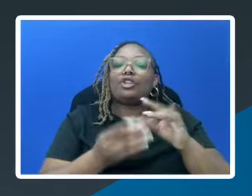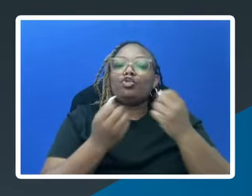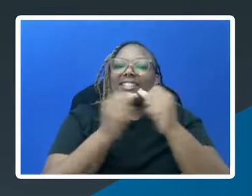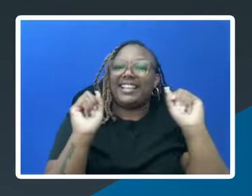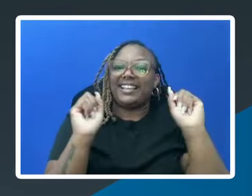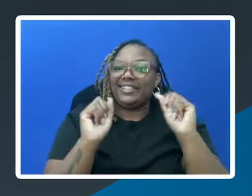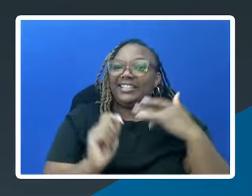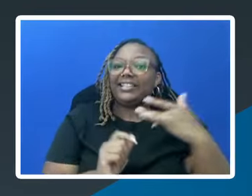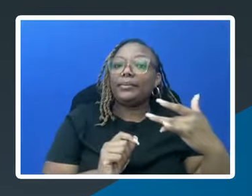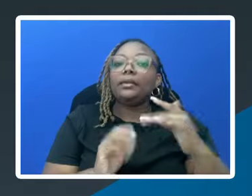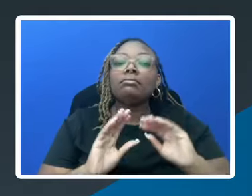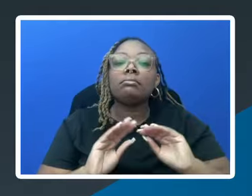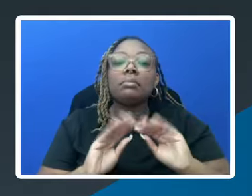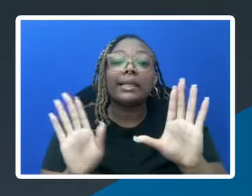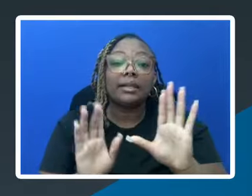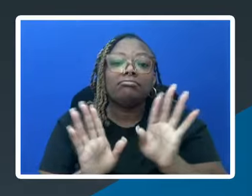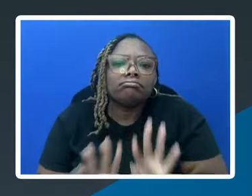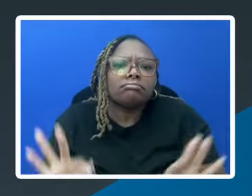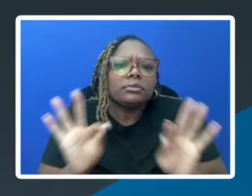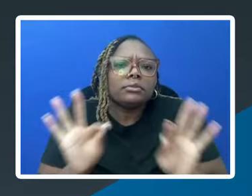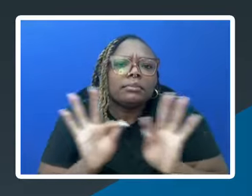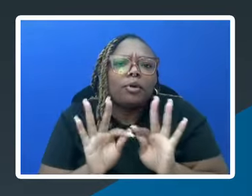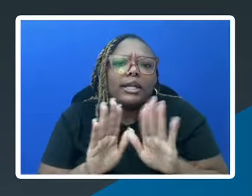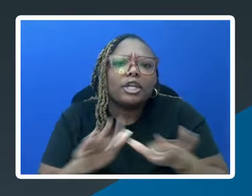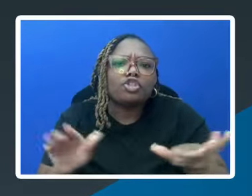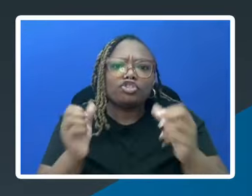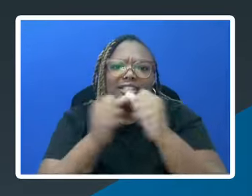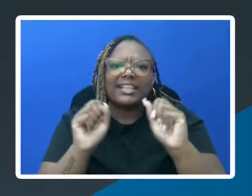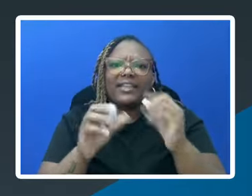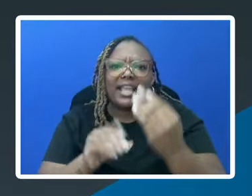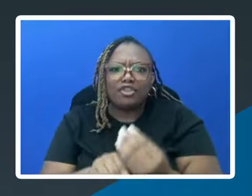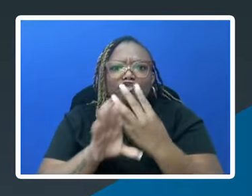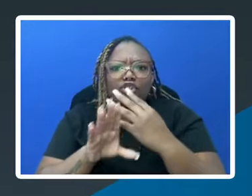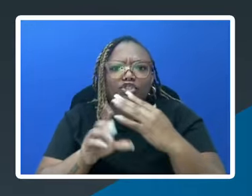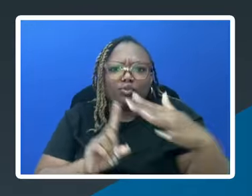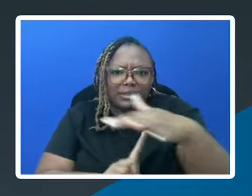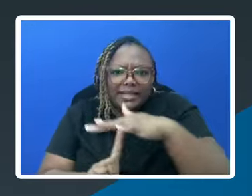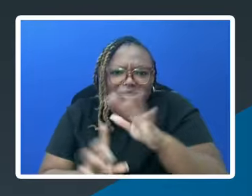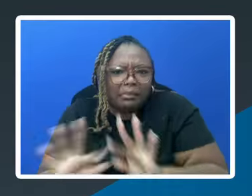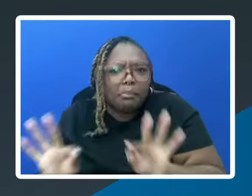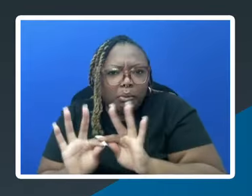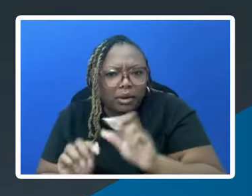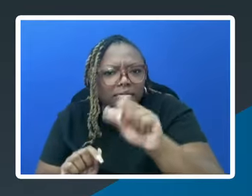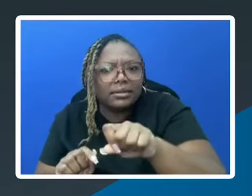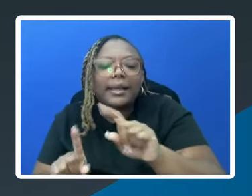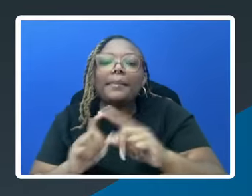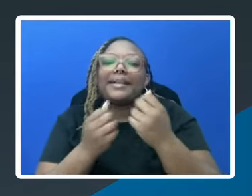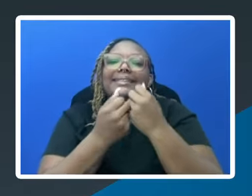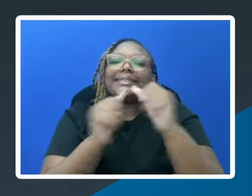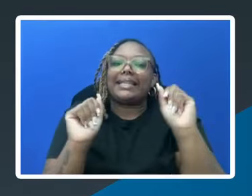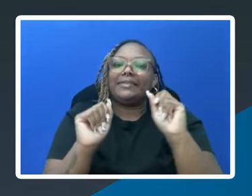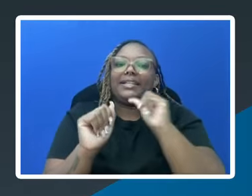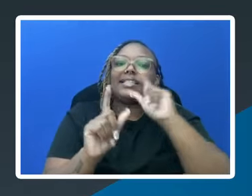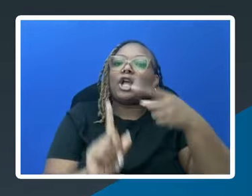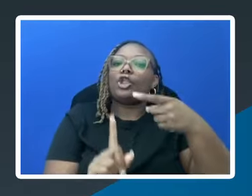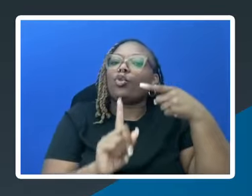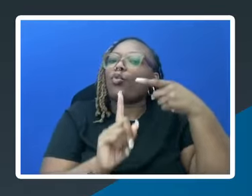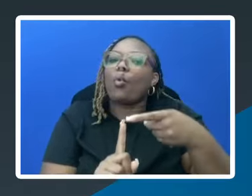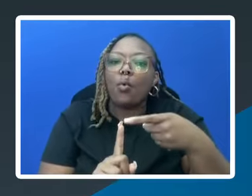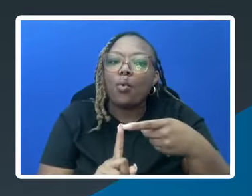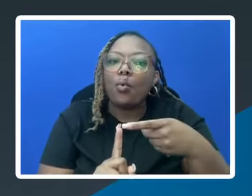it is very important that kids are safe in virtual spaces, no question. But safety is not the goal of